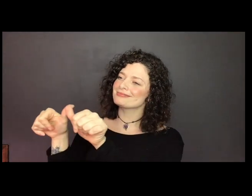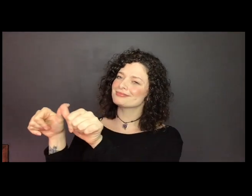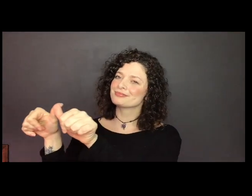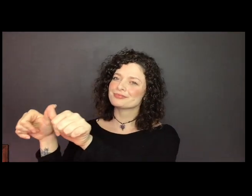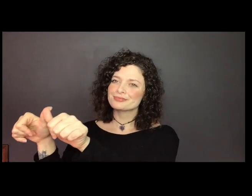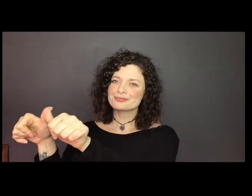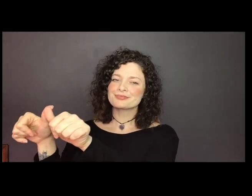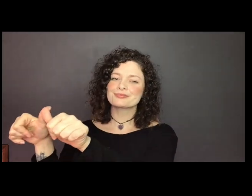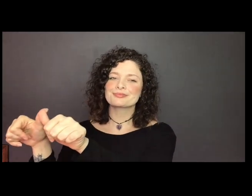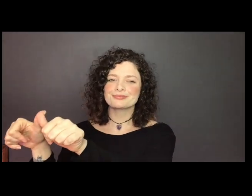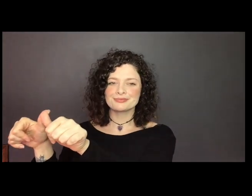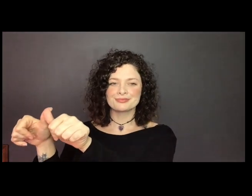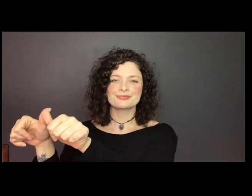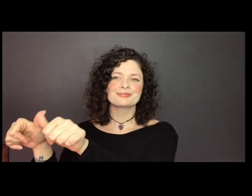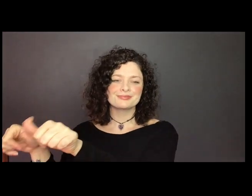forever,